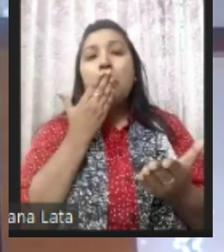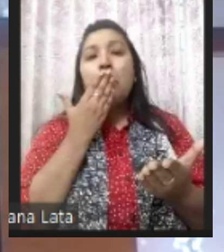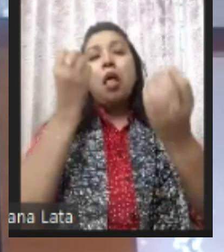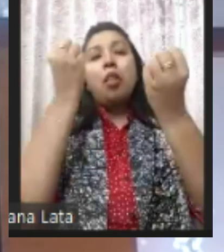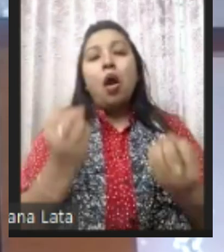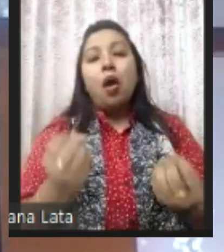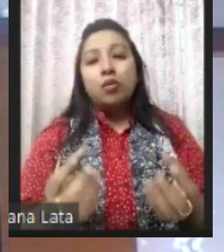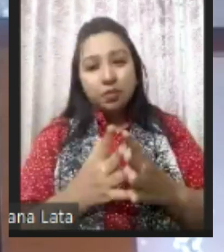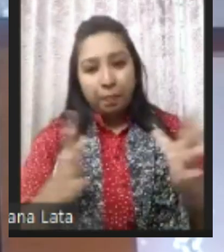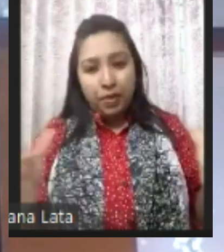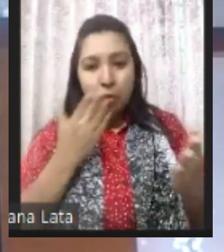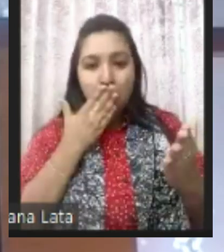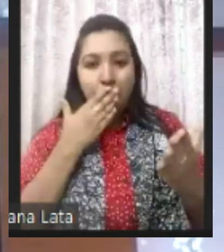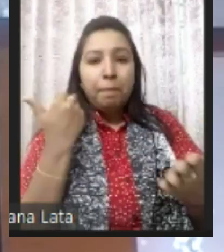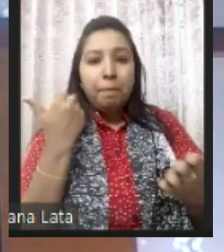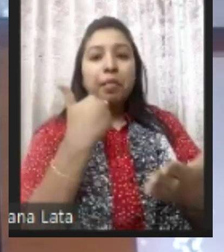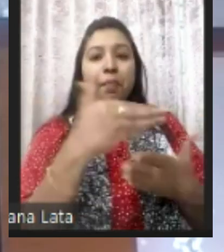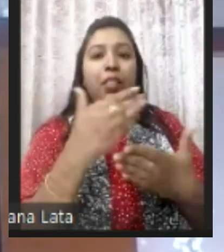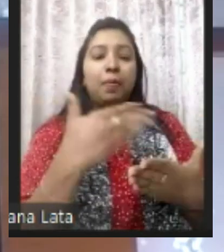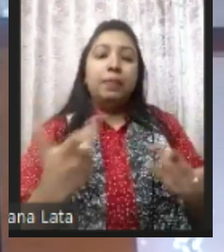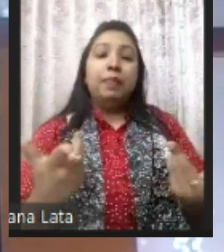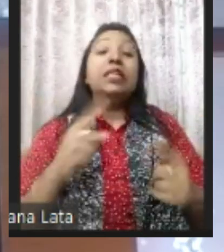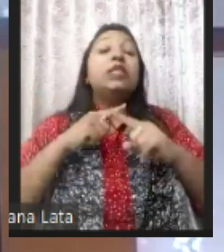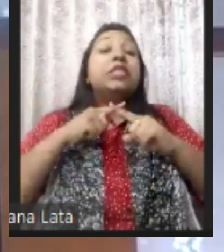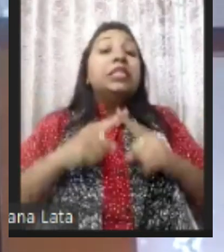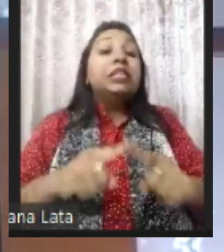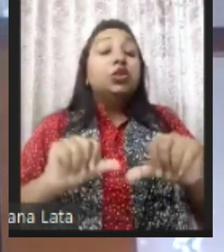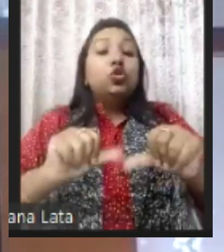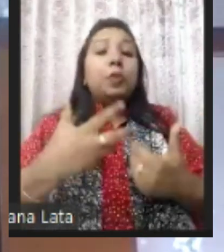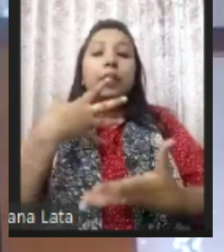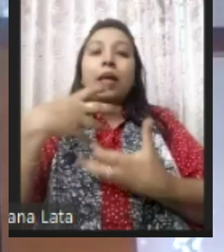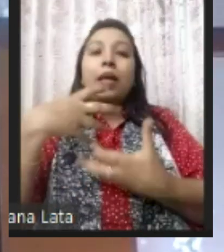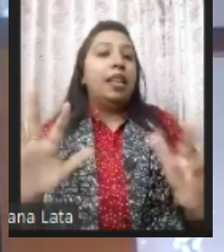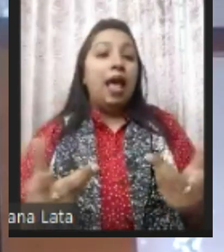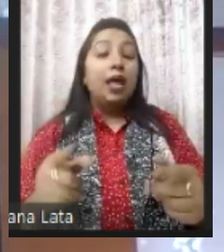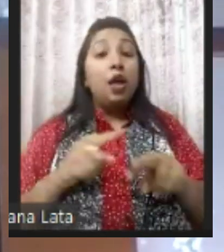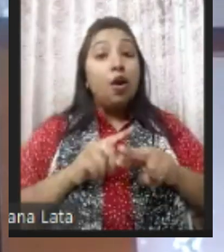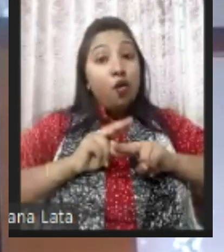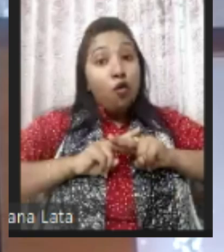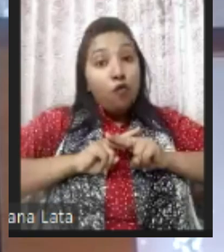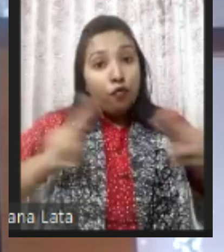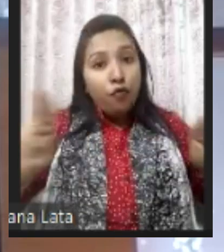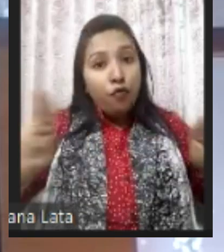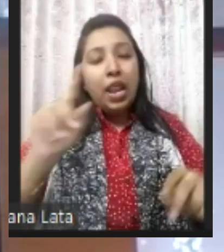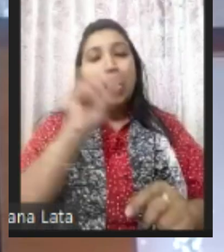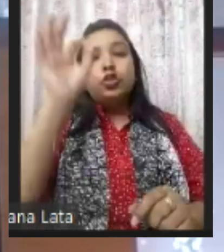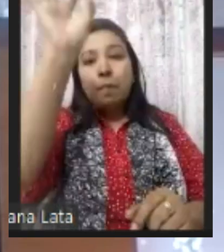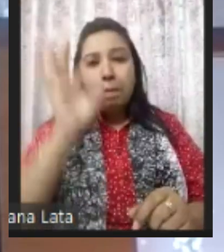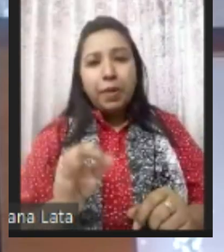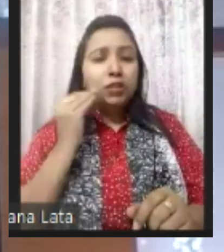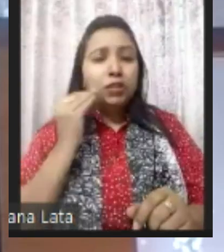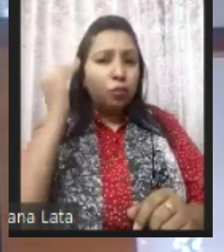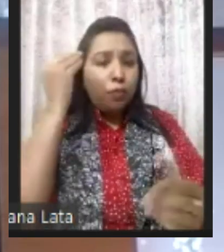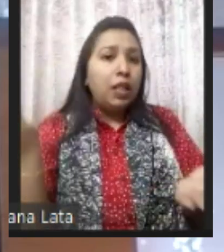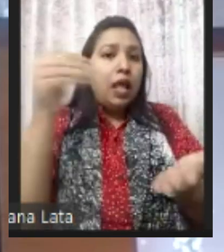such a situation, why children with disability are not enrolling, why their dropout rate is high?